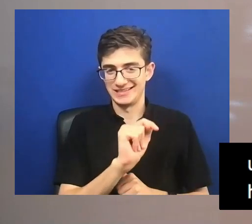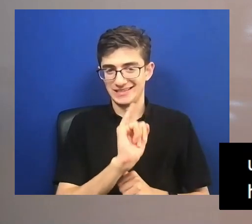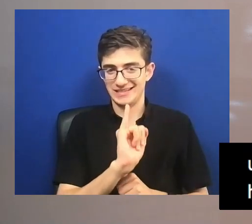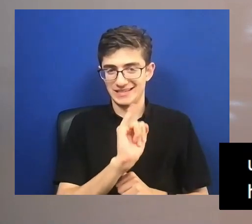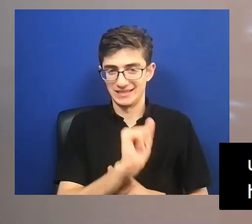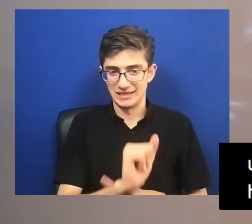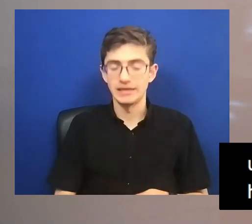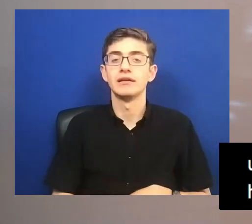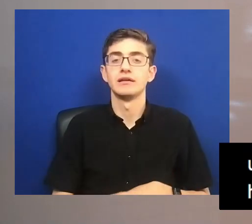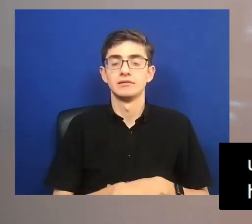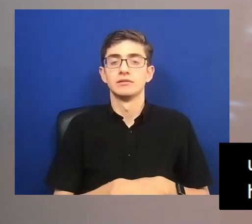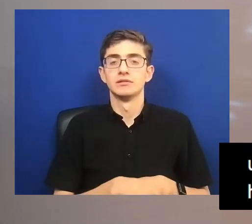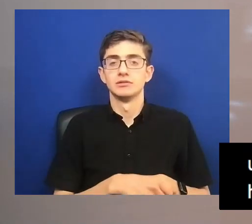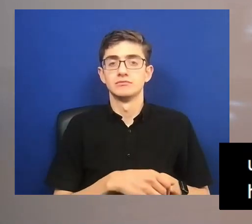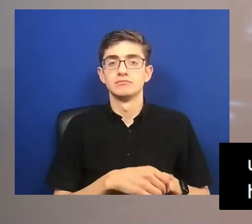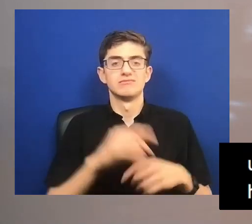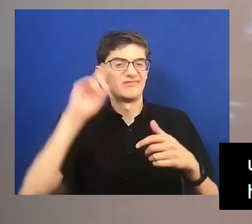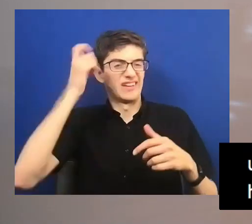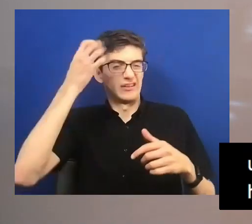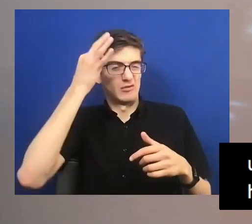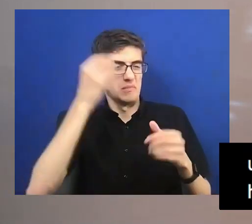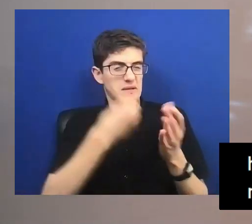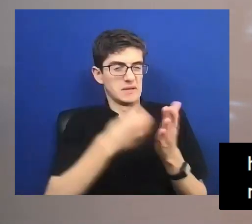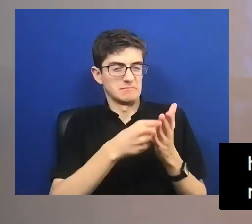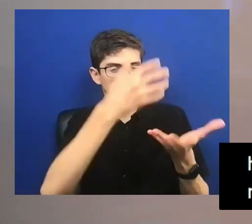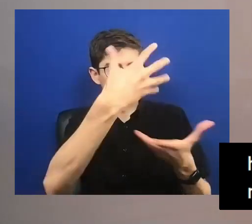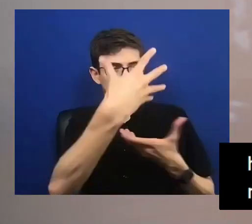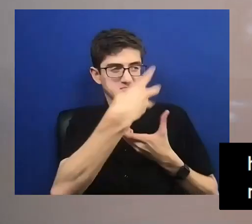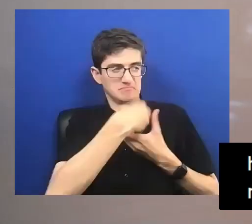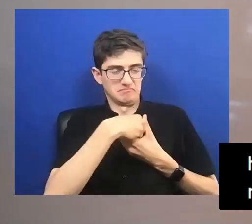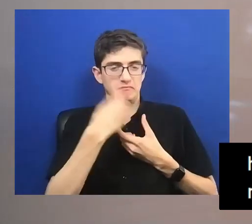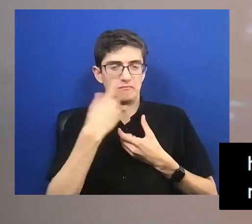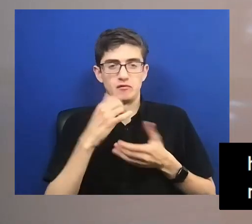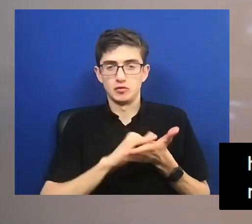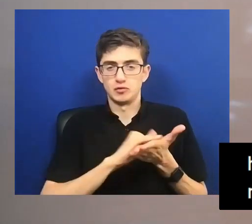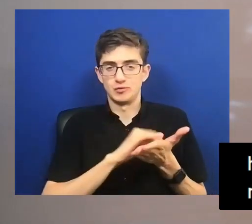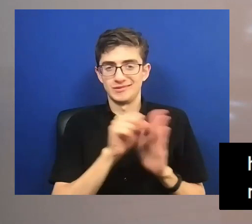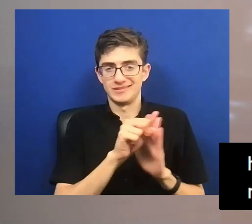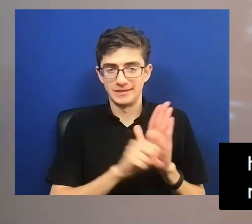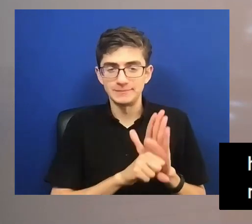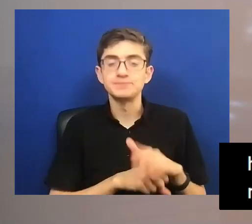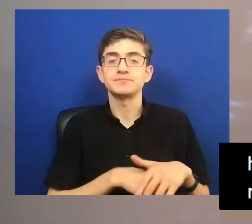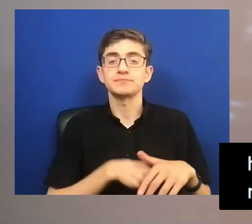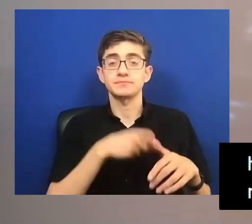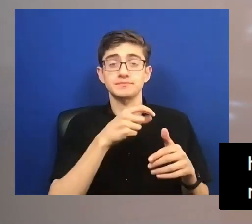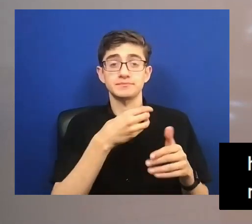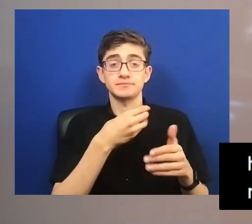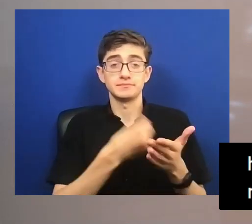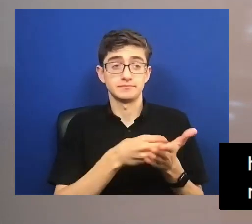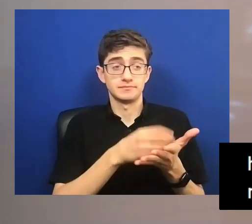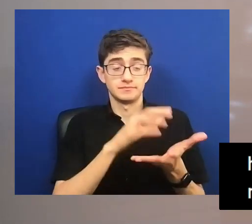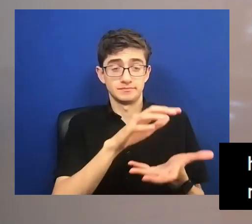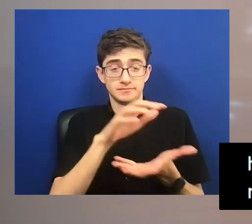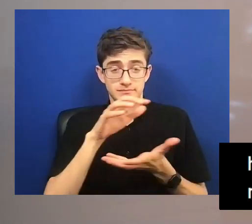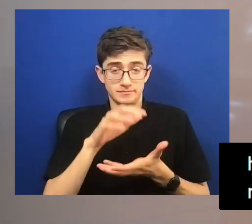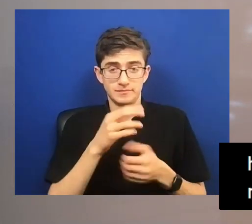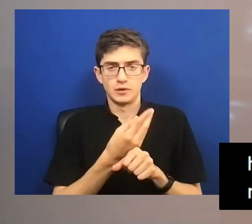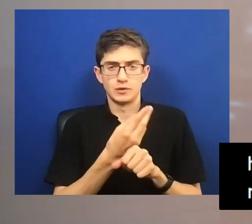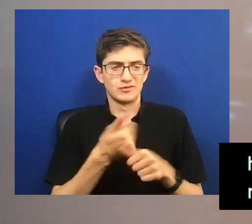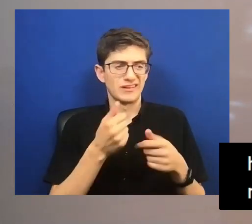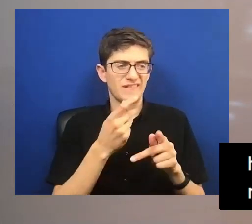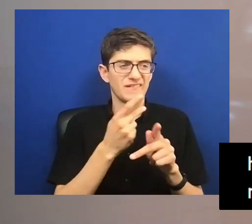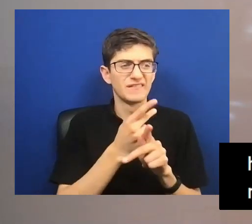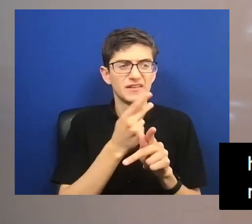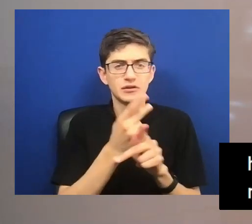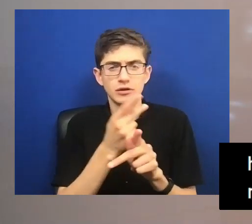State. And with that, they are going to figure out where the last residences and businesses are